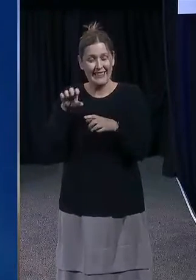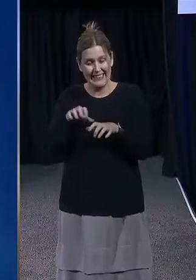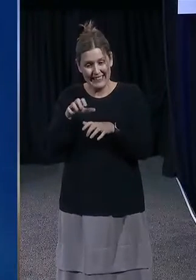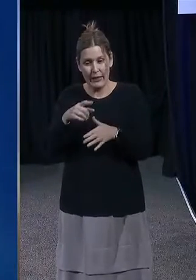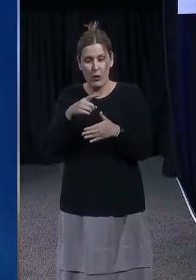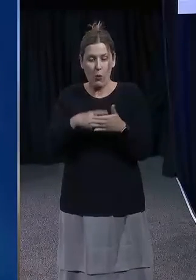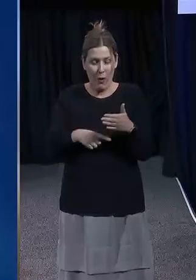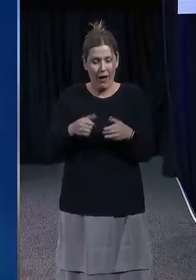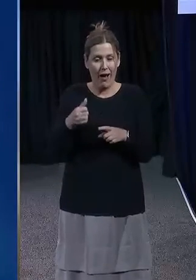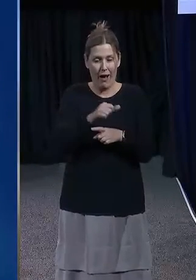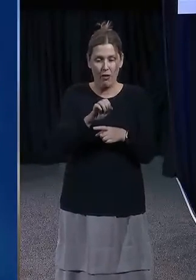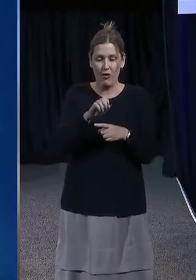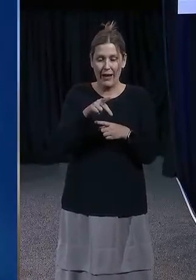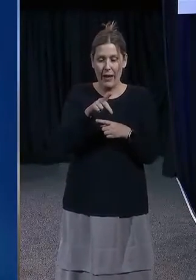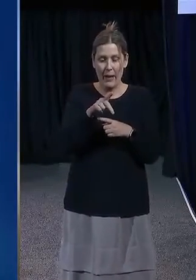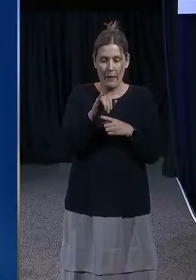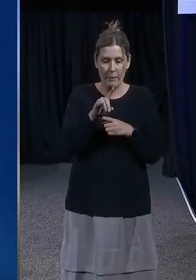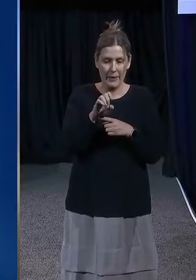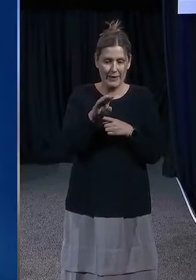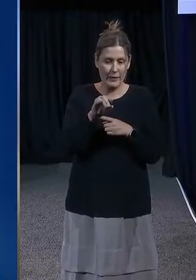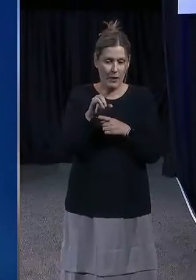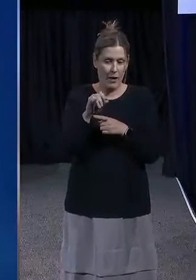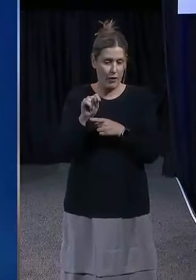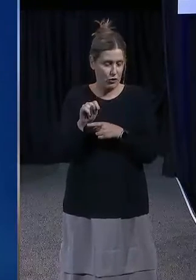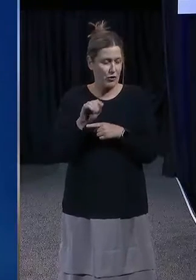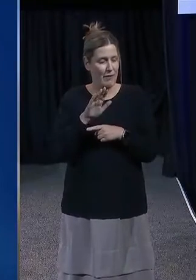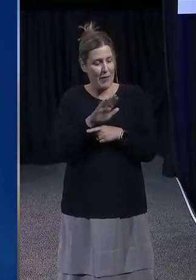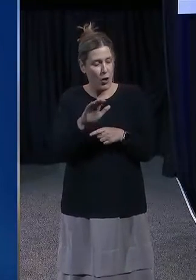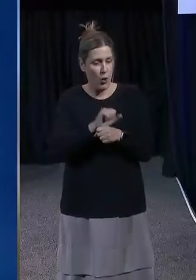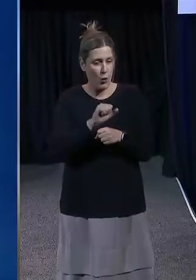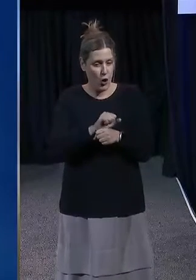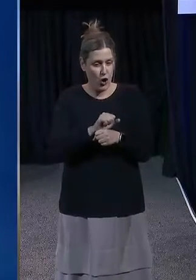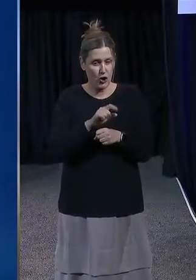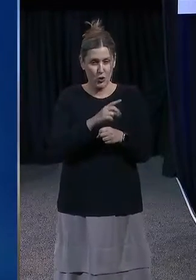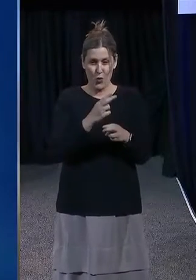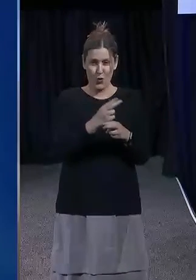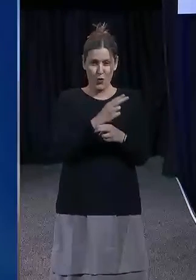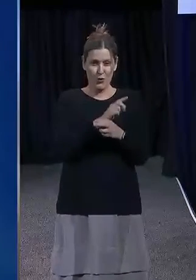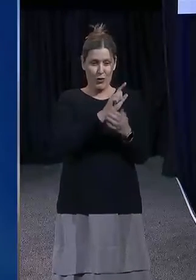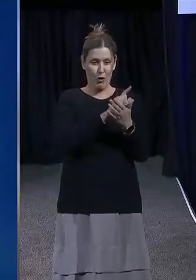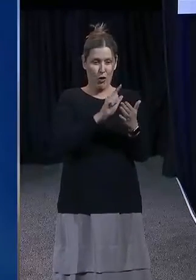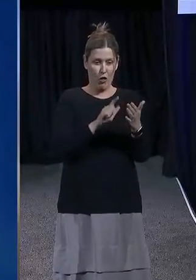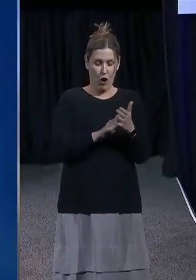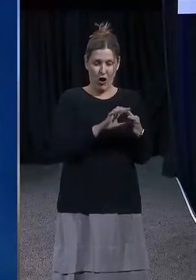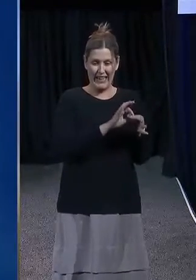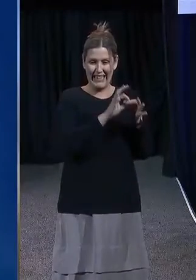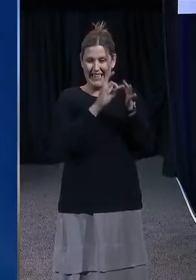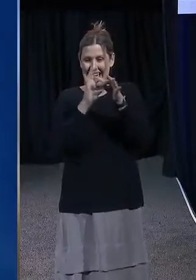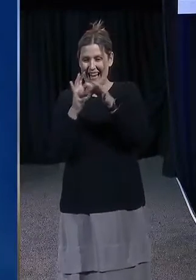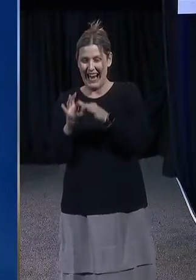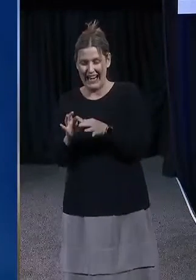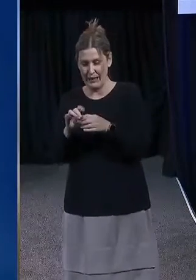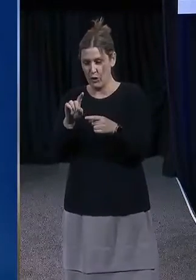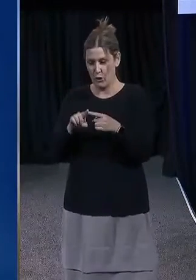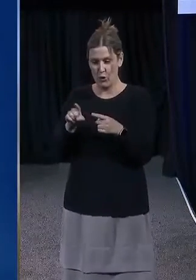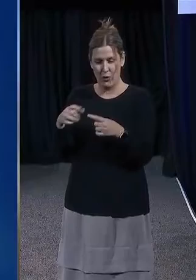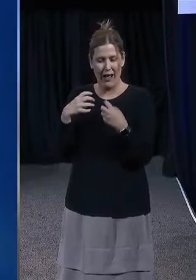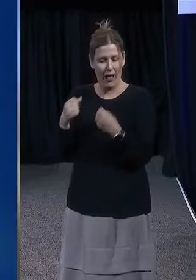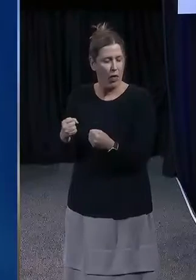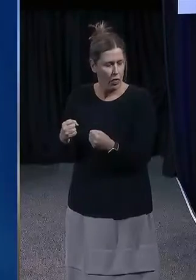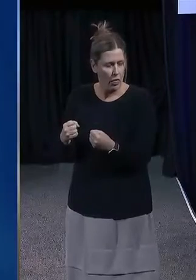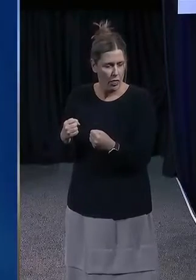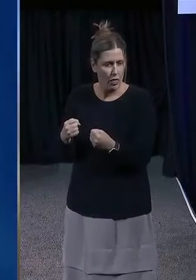epidemiologists have done. That is, she took the law and connected it to the social determinants of